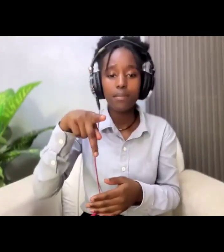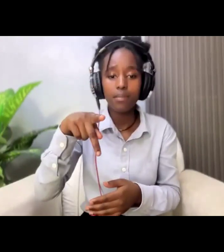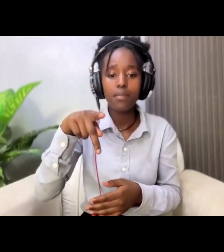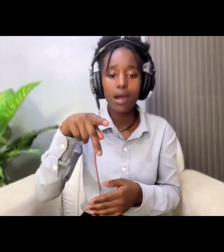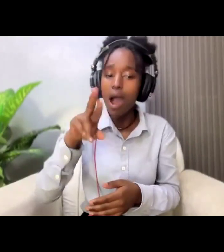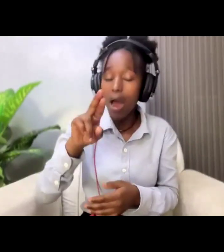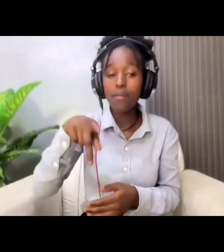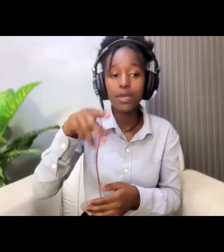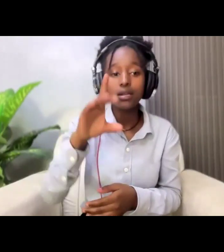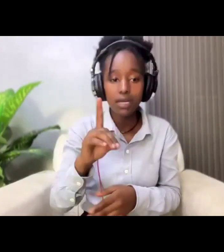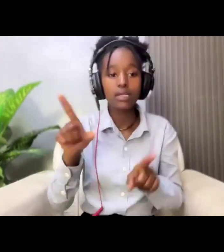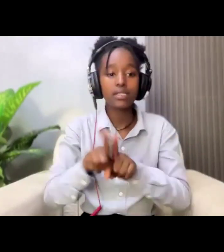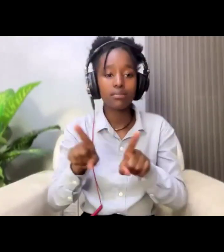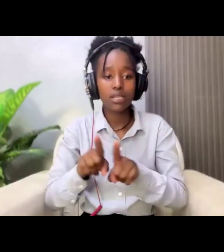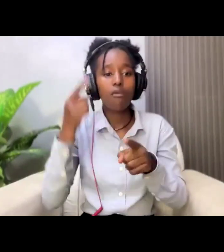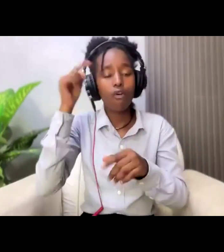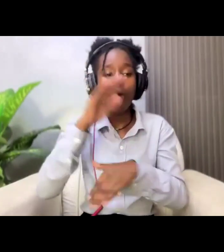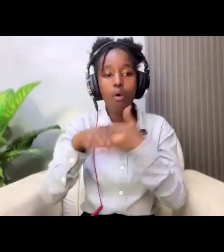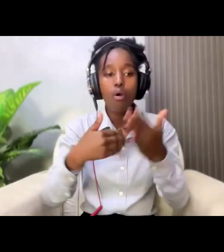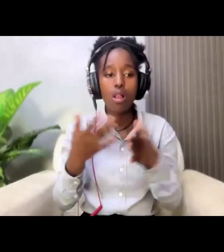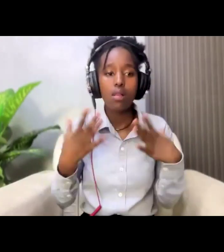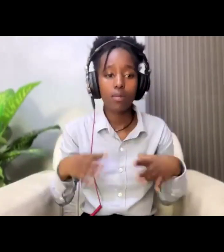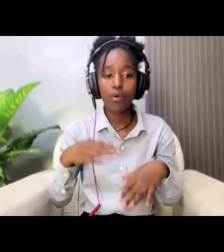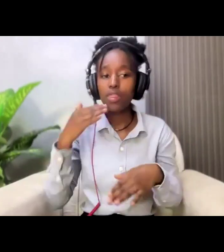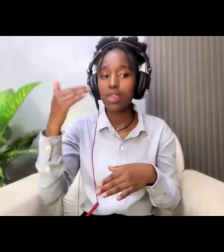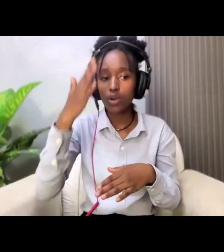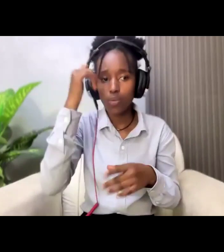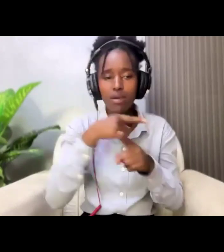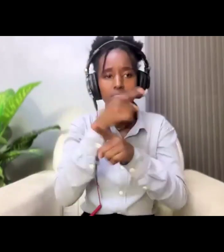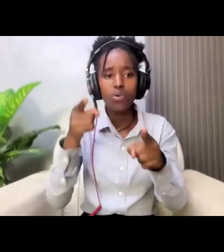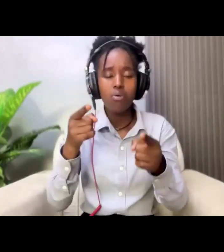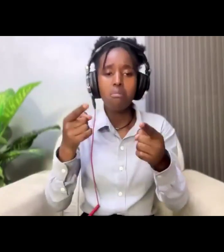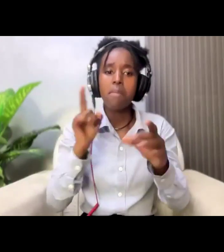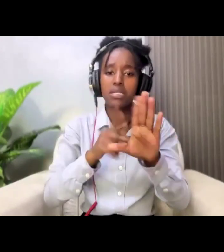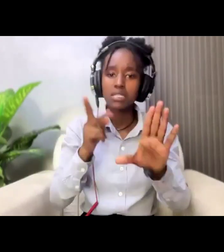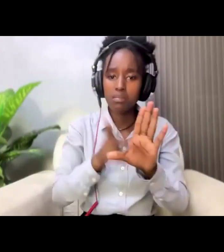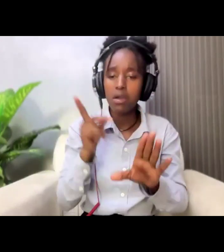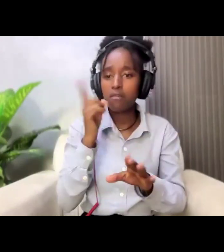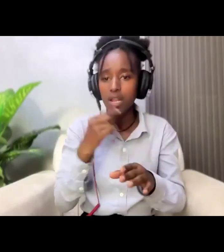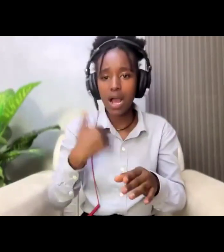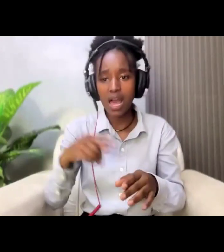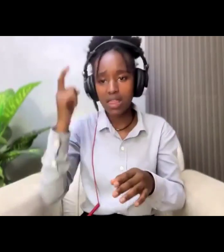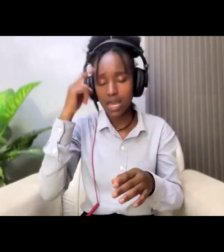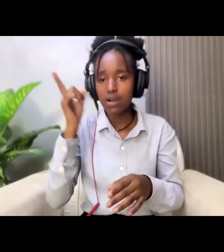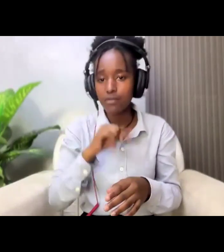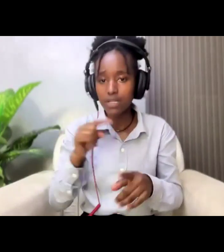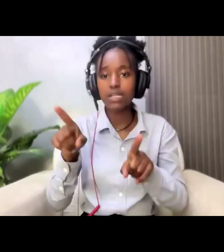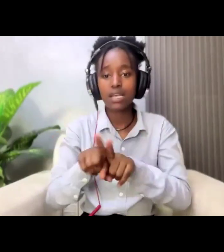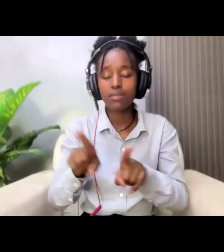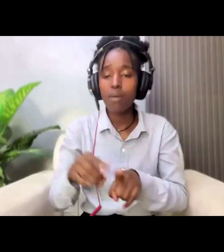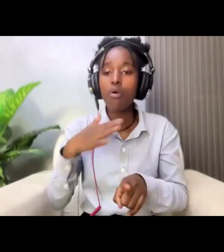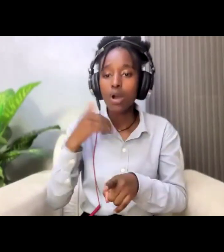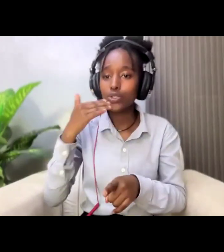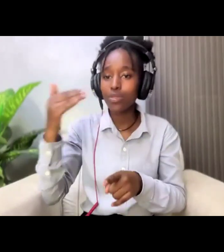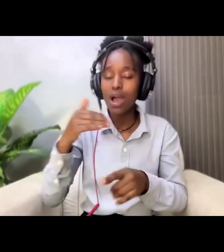disabled people across the Commonwealth. So thank you all for participating. I think we have to end here. Thanks to the captioner and the